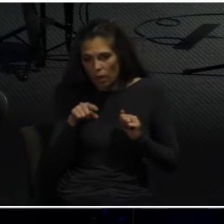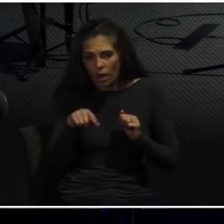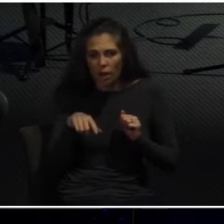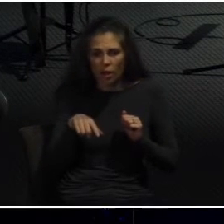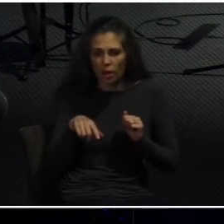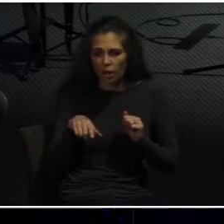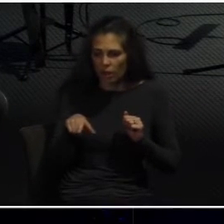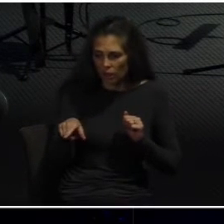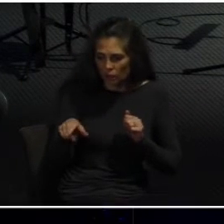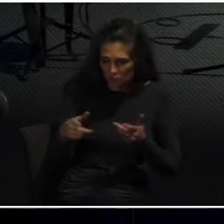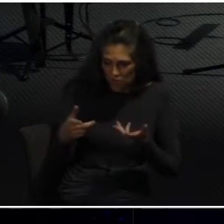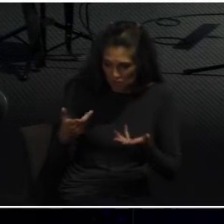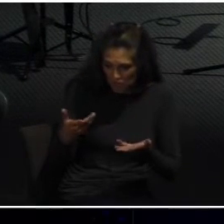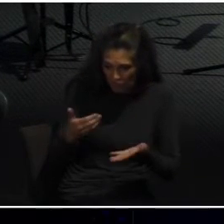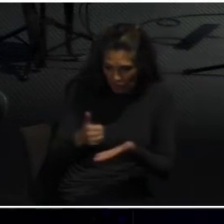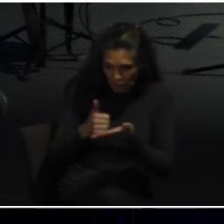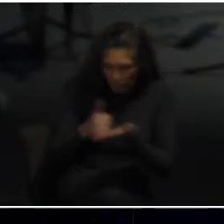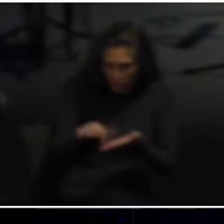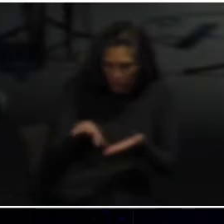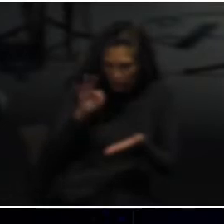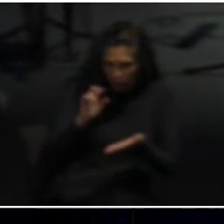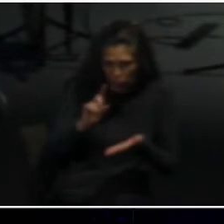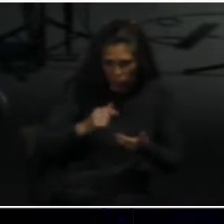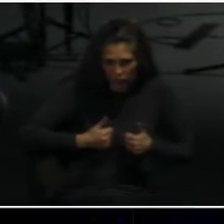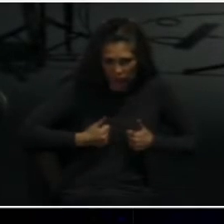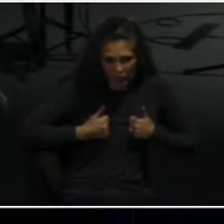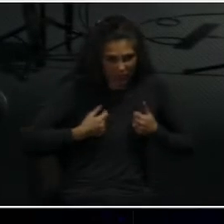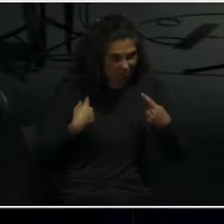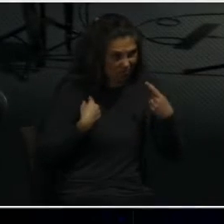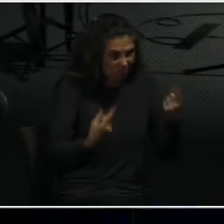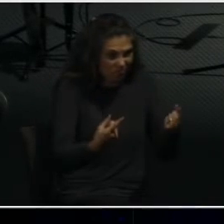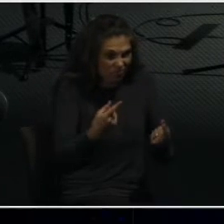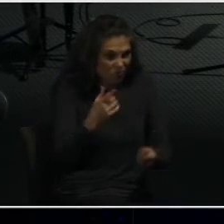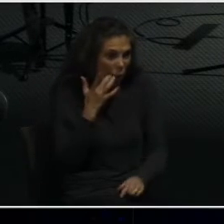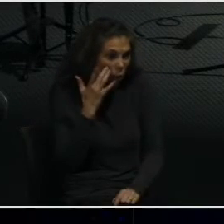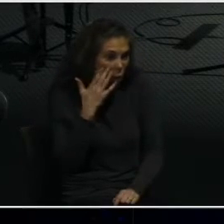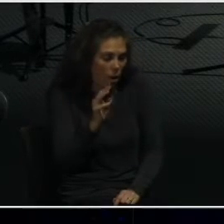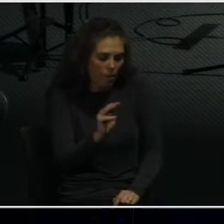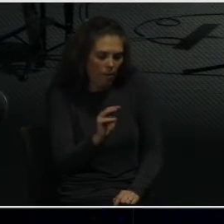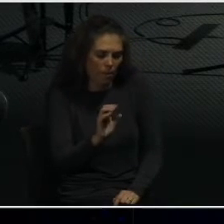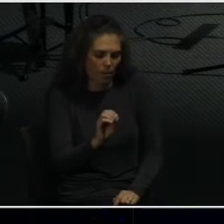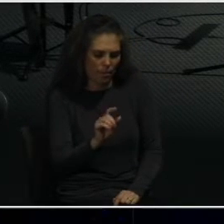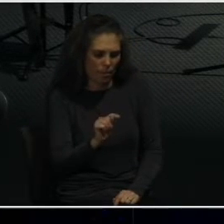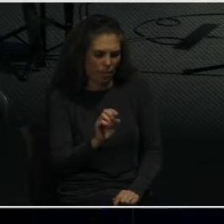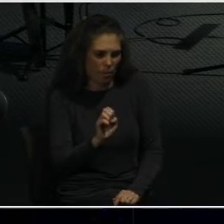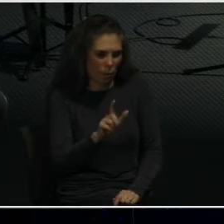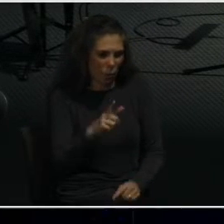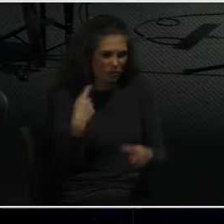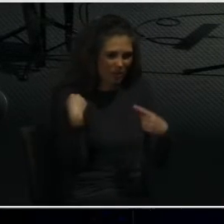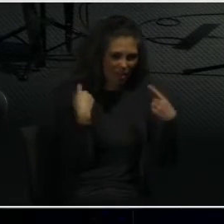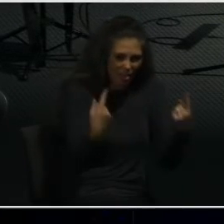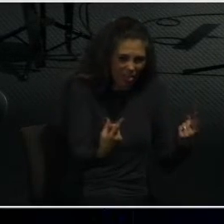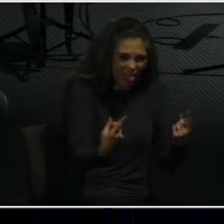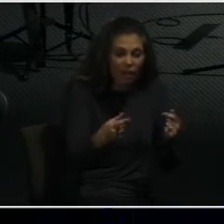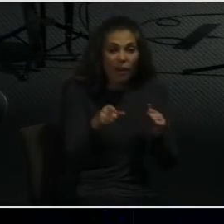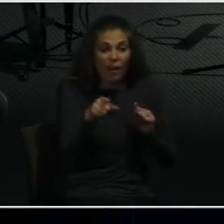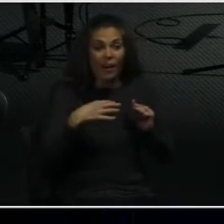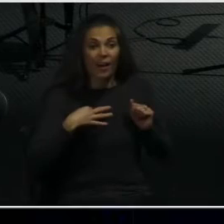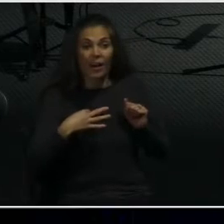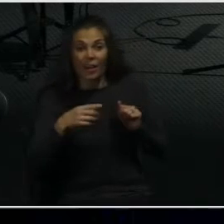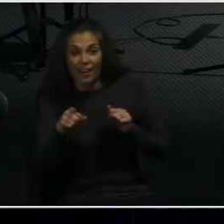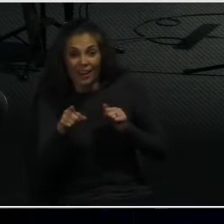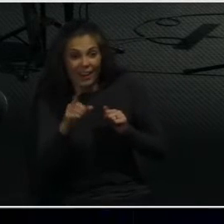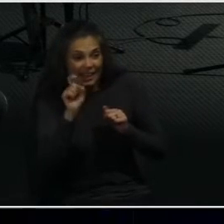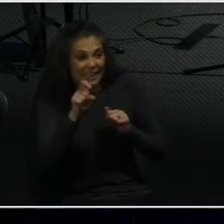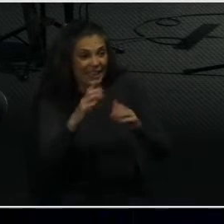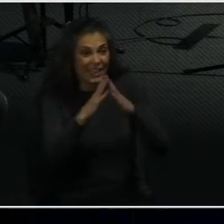for a landlord because I'm living in a motel and no landlord will give me a place to live because of my criminal record. I could use a